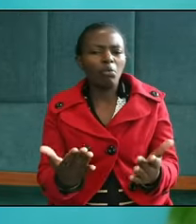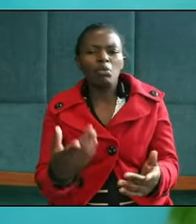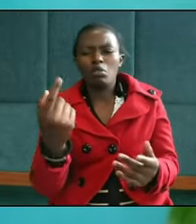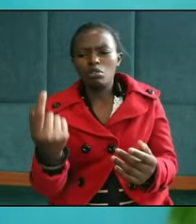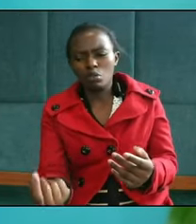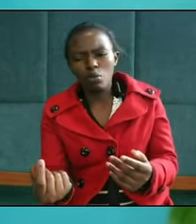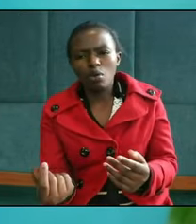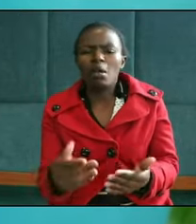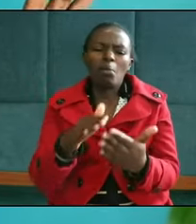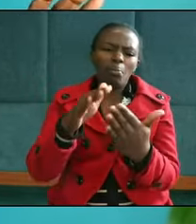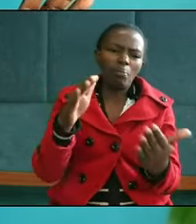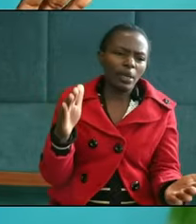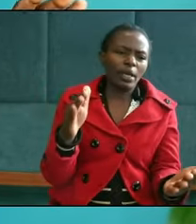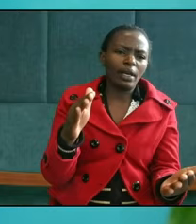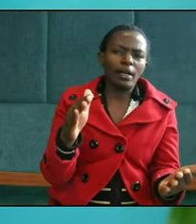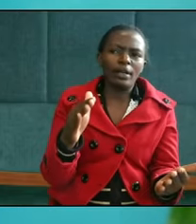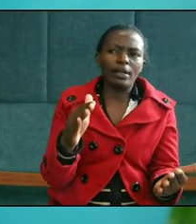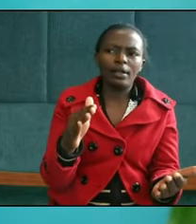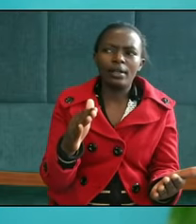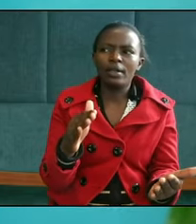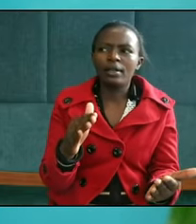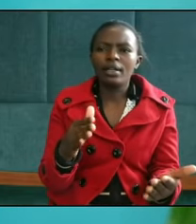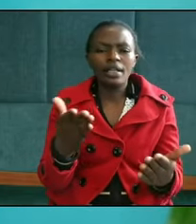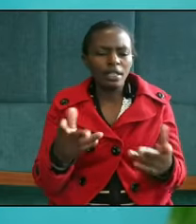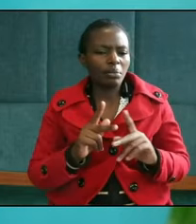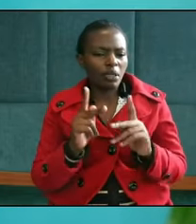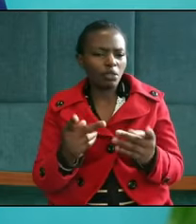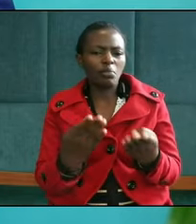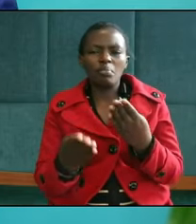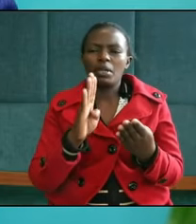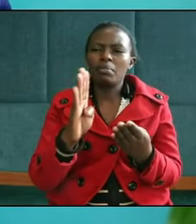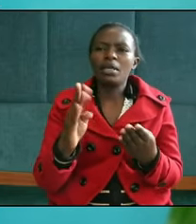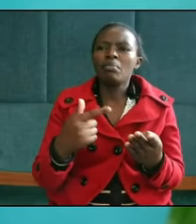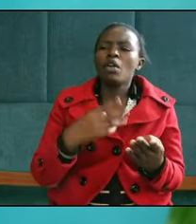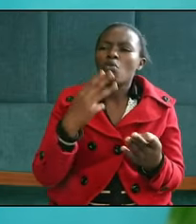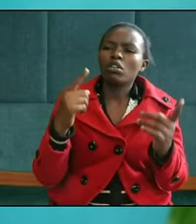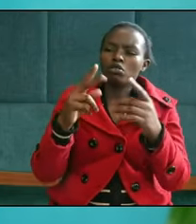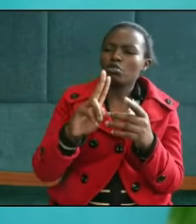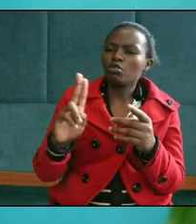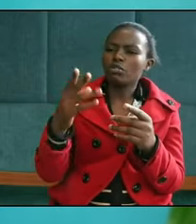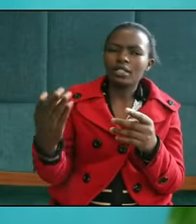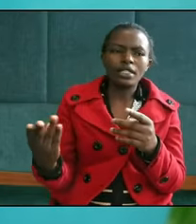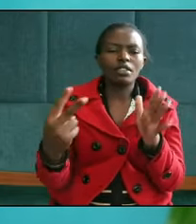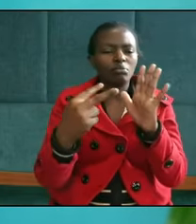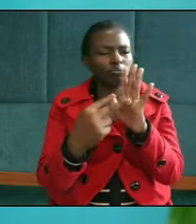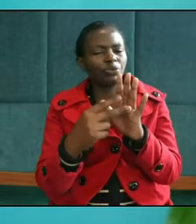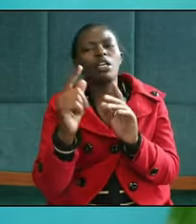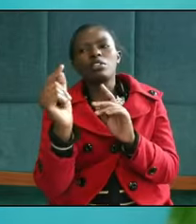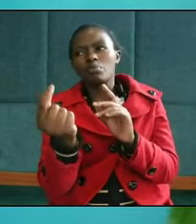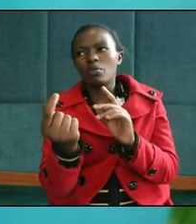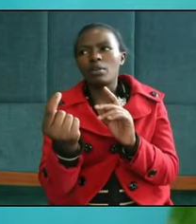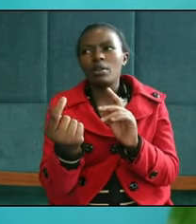insignificant that person may be. Allow me to use this illustration, people of God. Let me